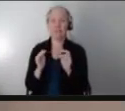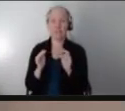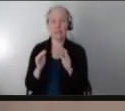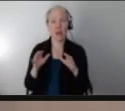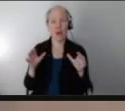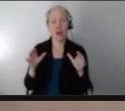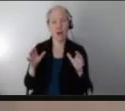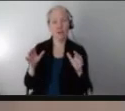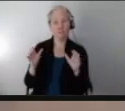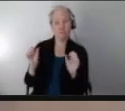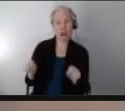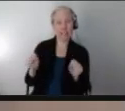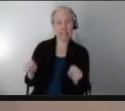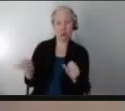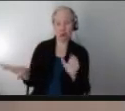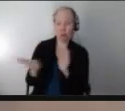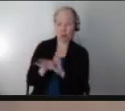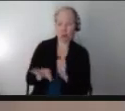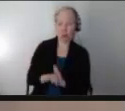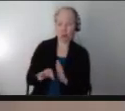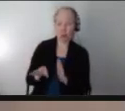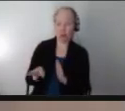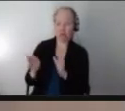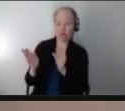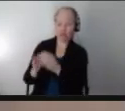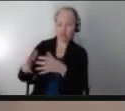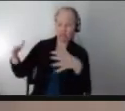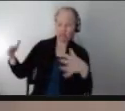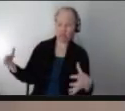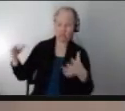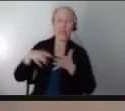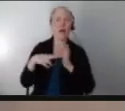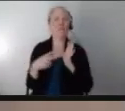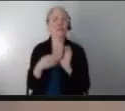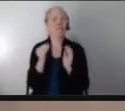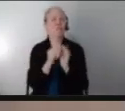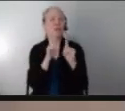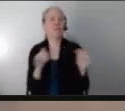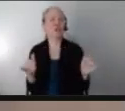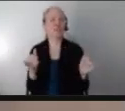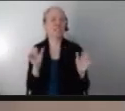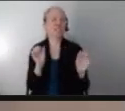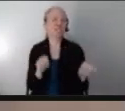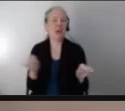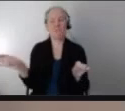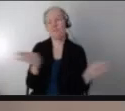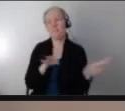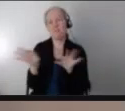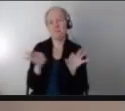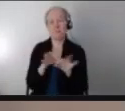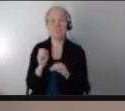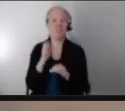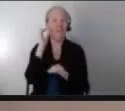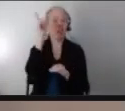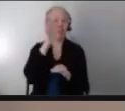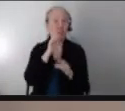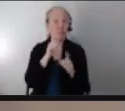more diverse outcome. And so therefore, while we're talking about Artemis, and when we talk about